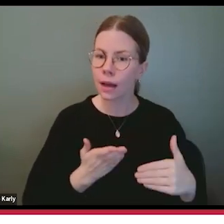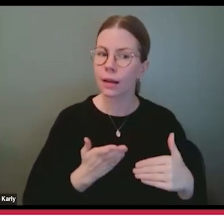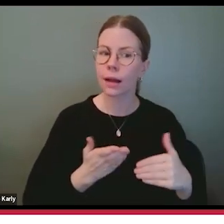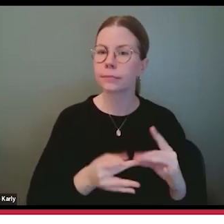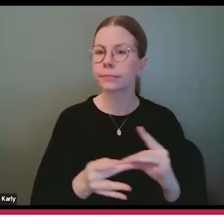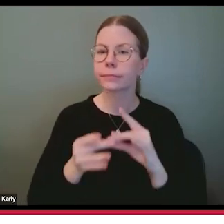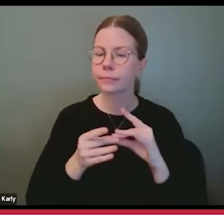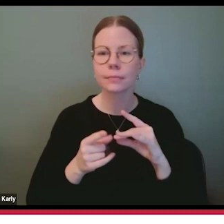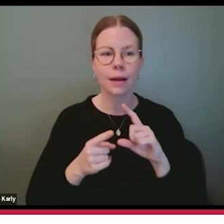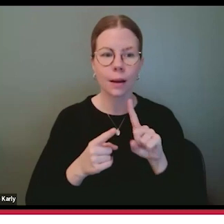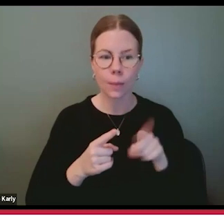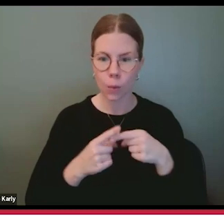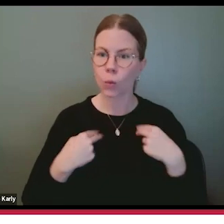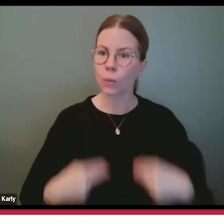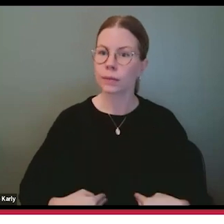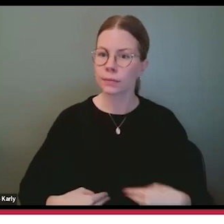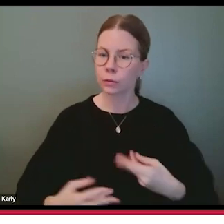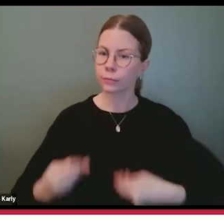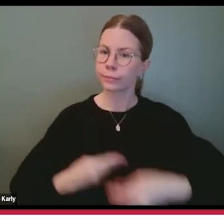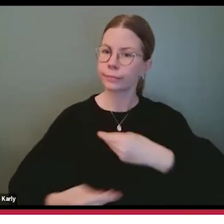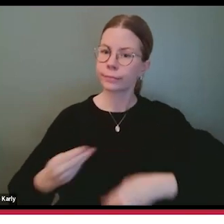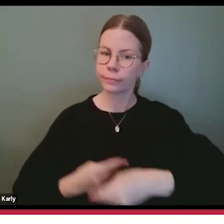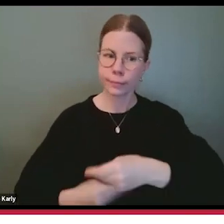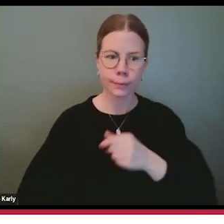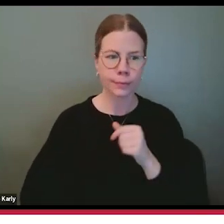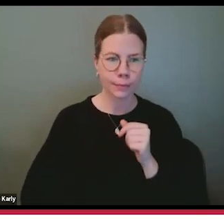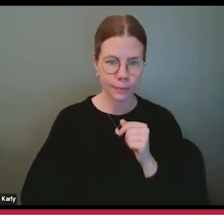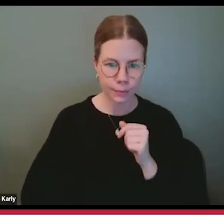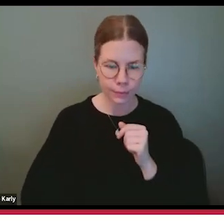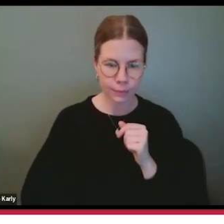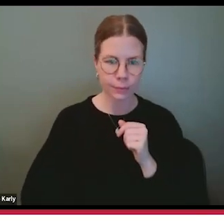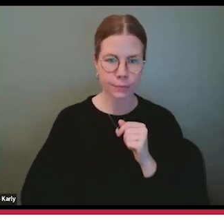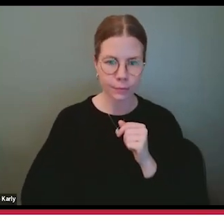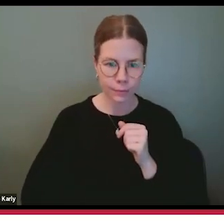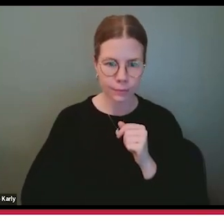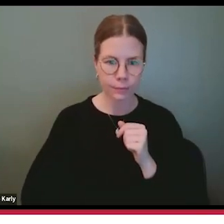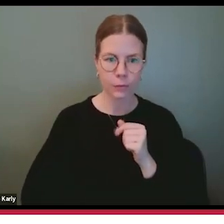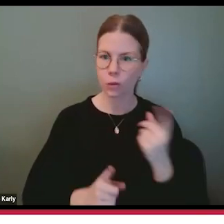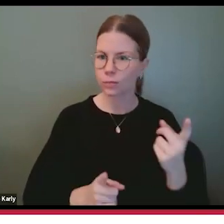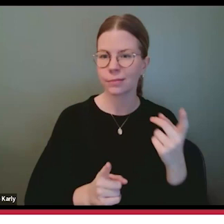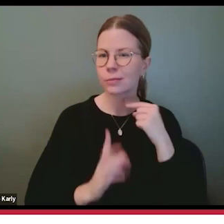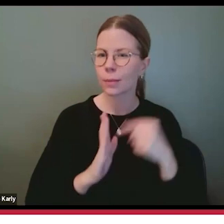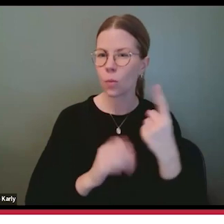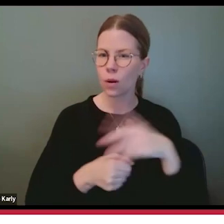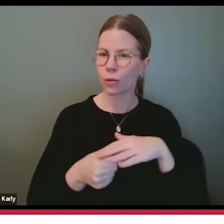virus outbreak infection in the Democratic Republic of Congo from Anne Ramoin's